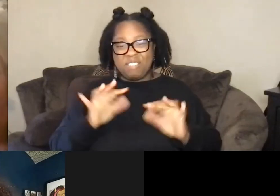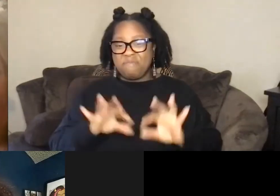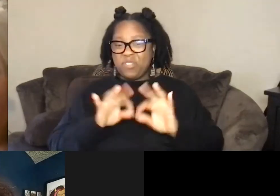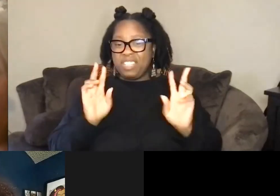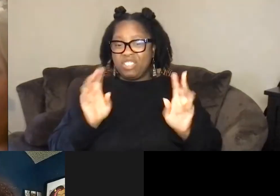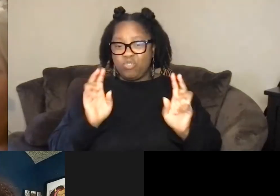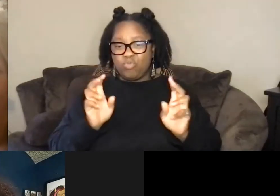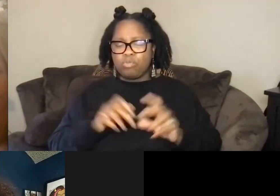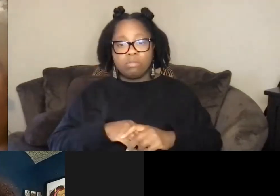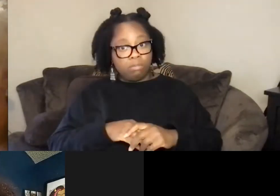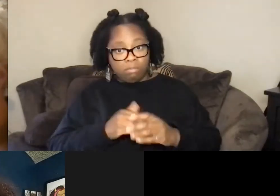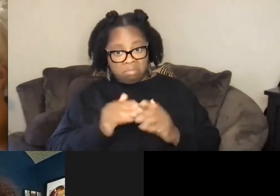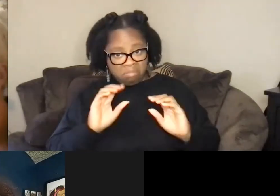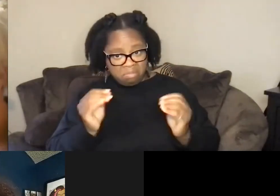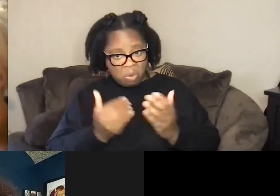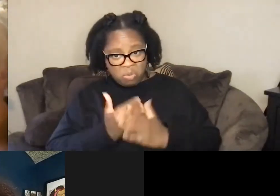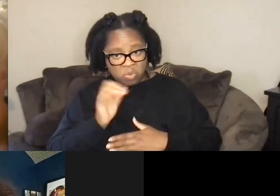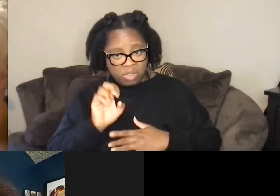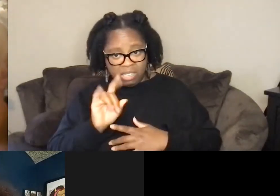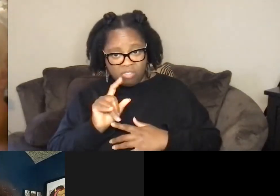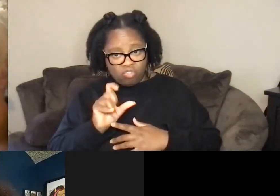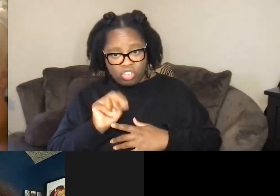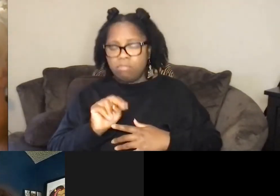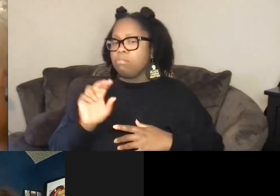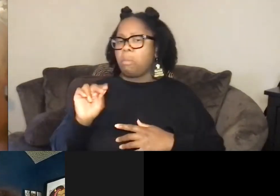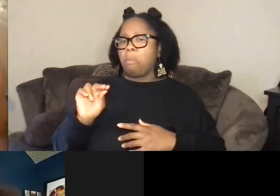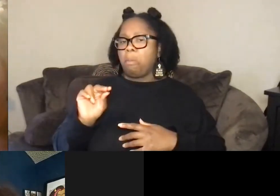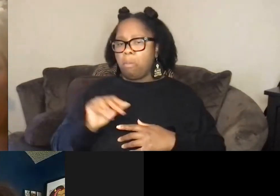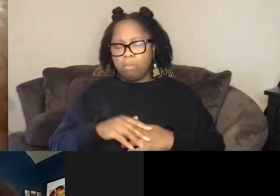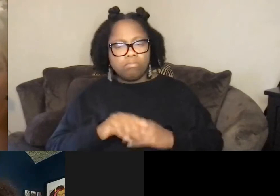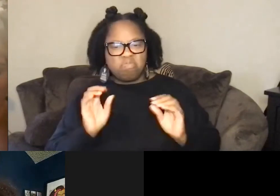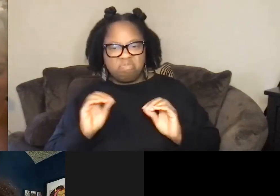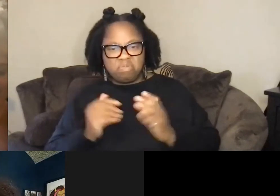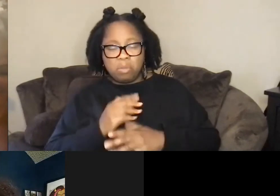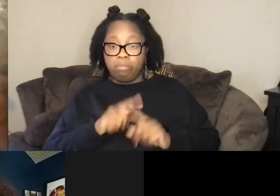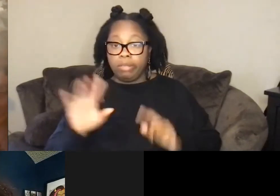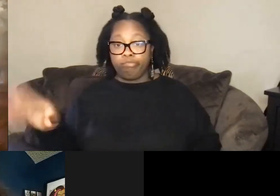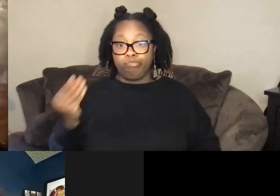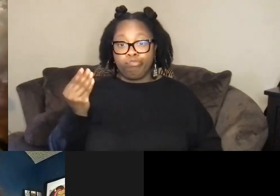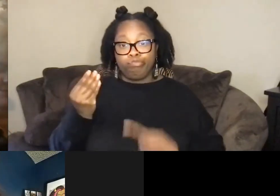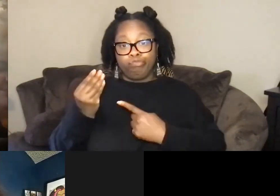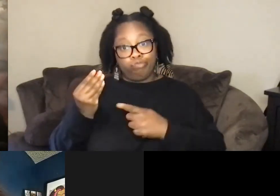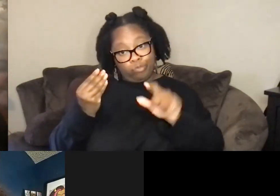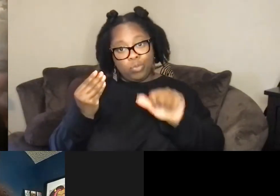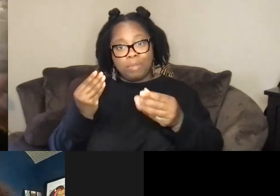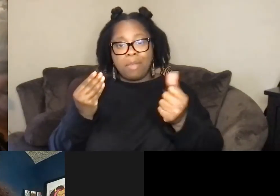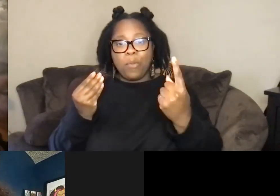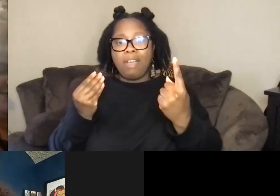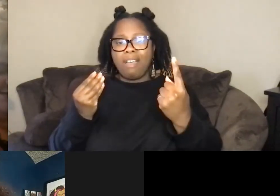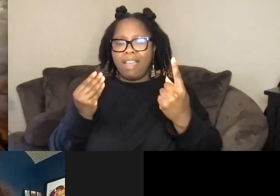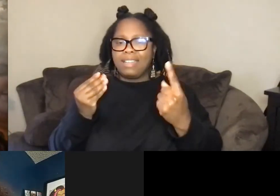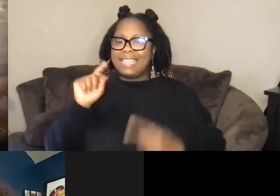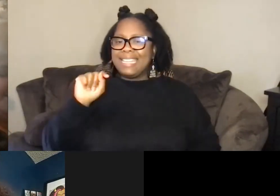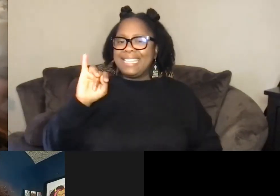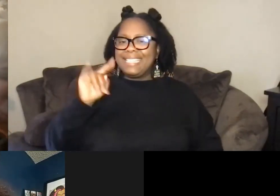current, a new edition of it, right, Sandra? But I got my hands on one. You can get your hands on one. It's Tipping the Scales